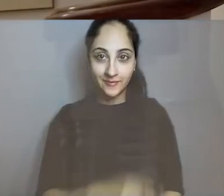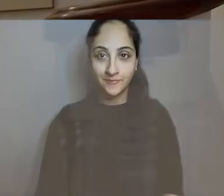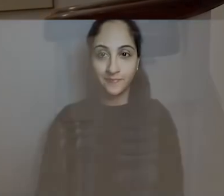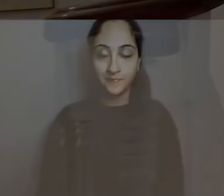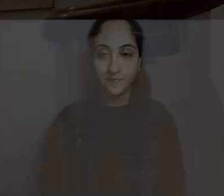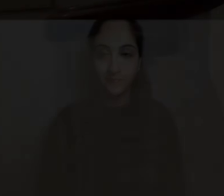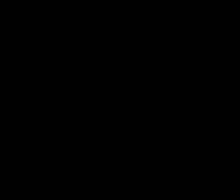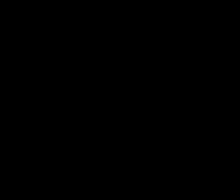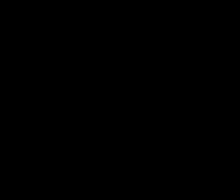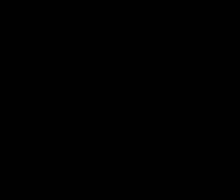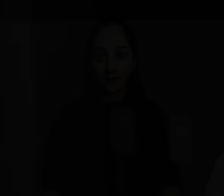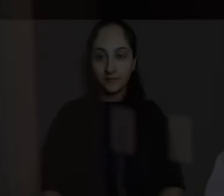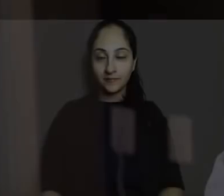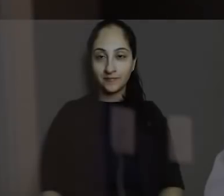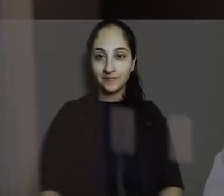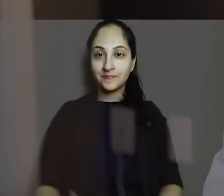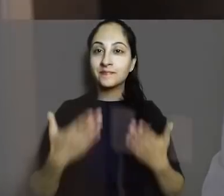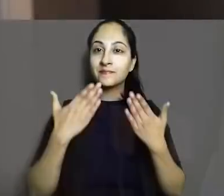Madad.